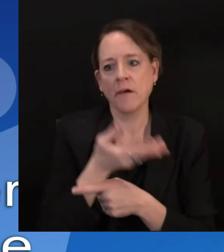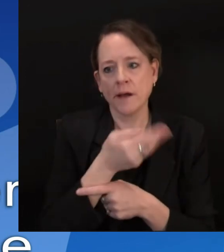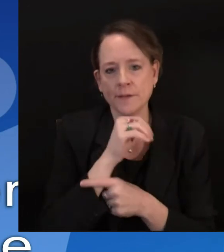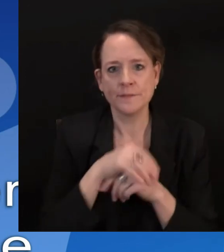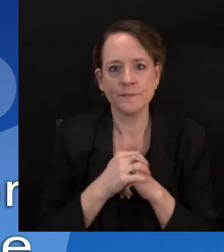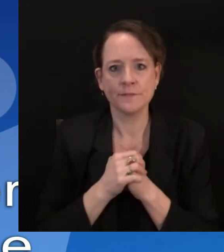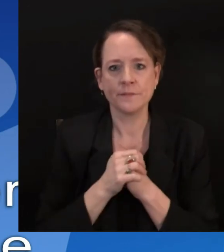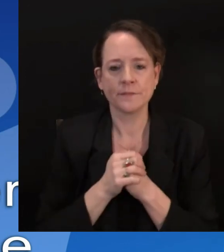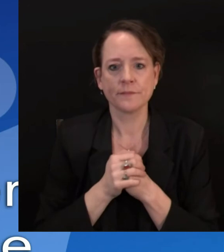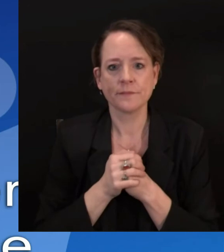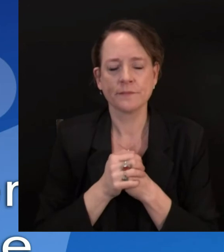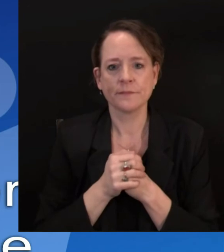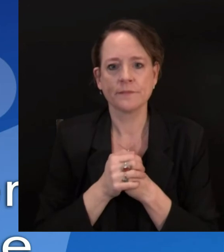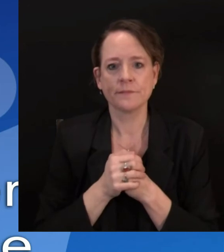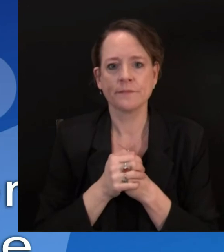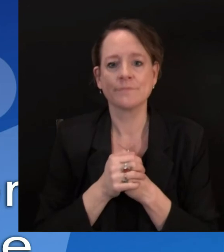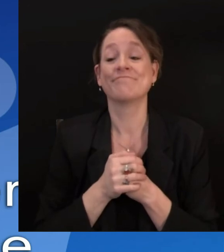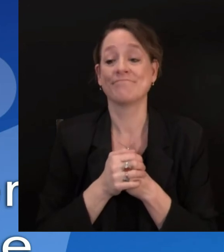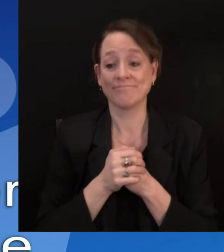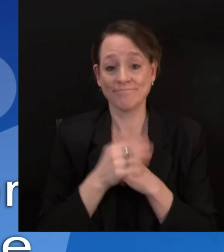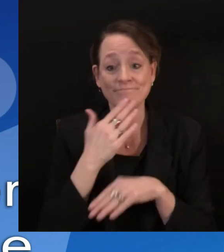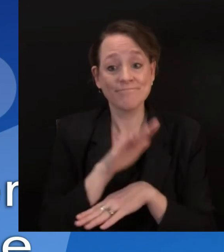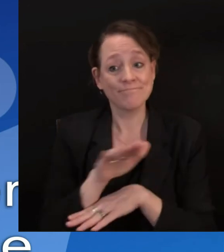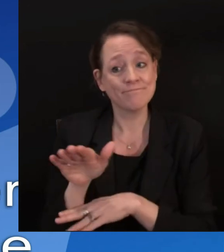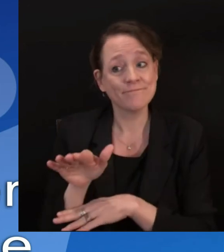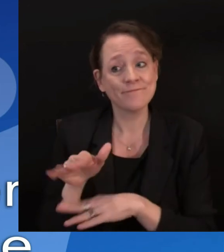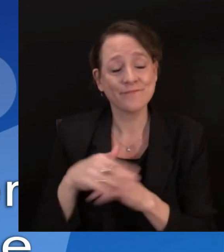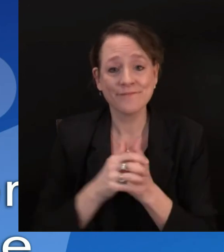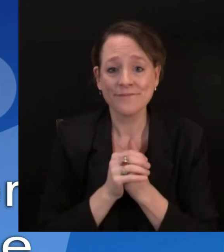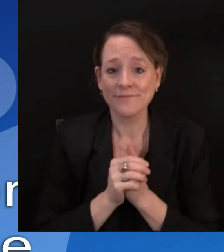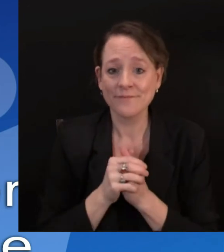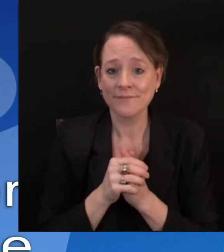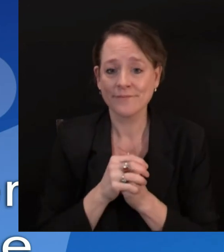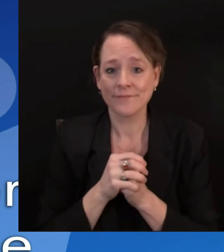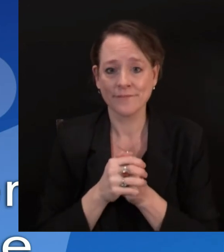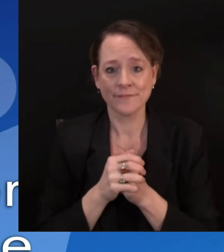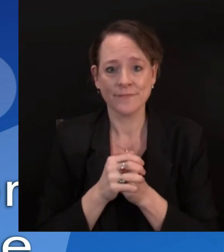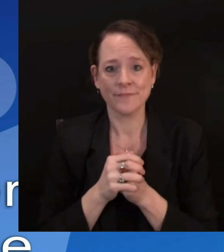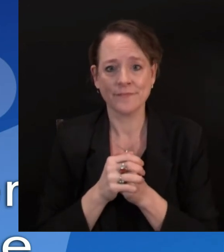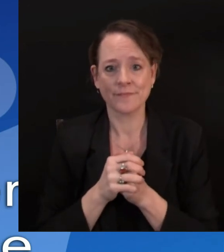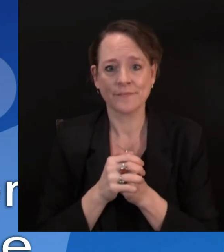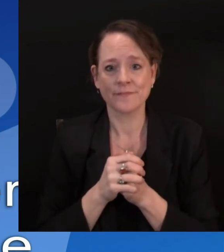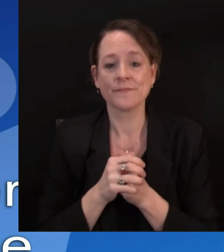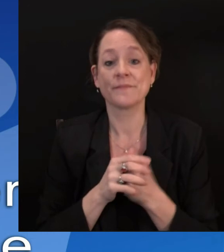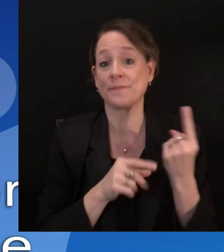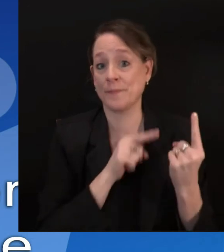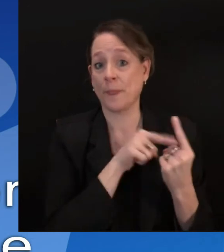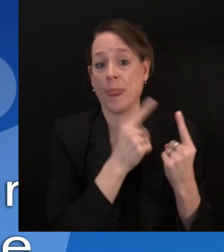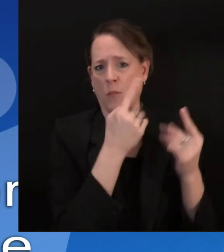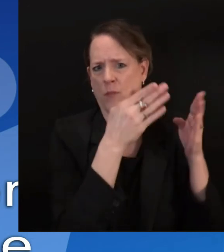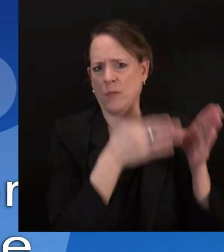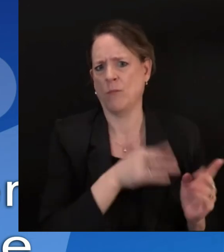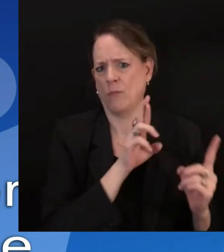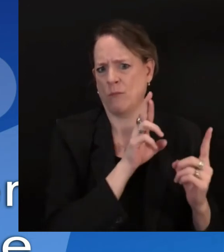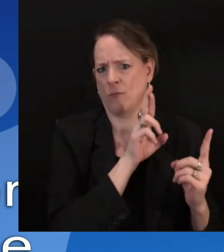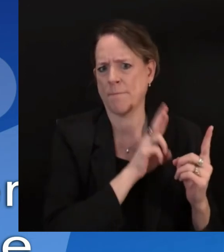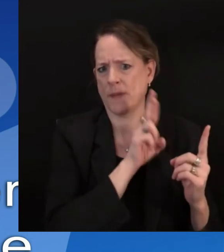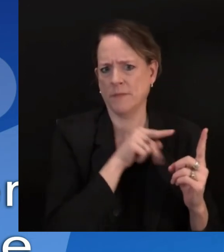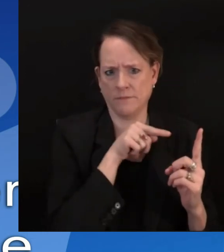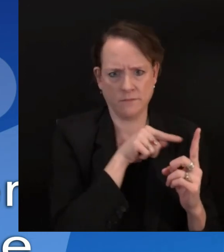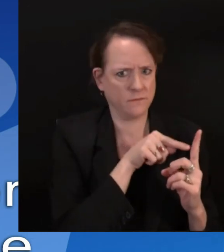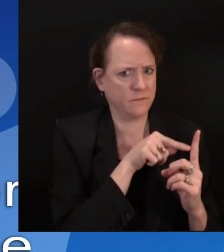Good afternoon. Governor Evers, at least one Republican said that the bill that you put forward yesterday was not actually a compromise, and Boss's staff told me